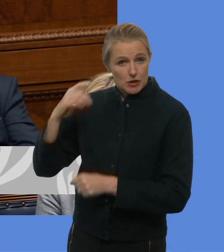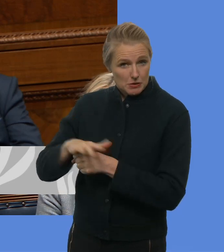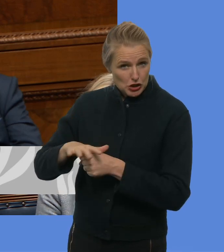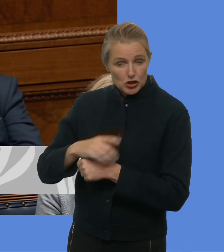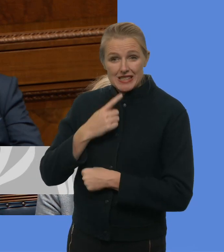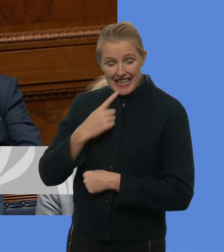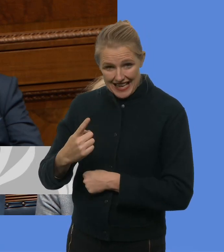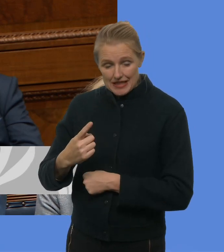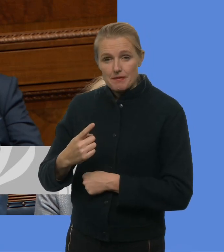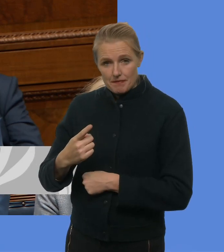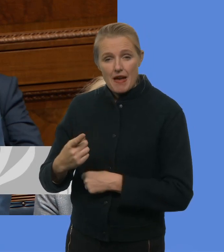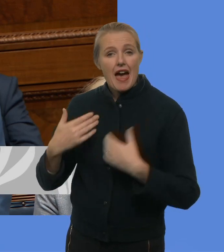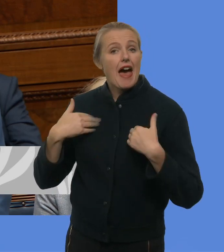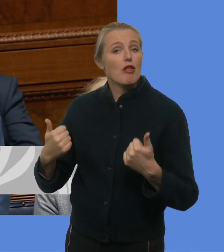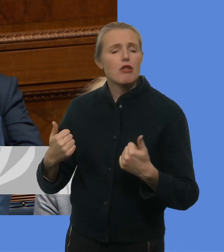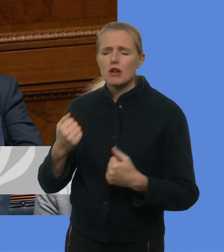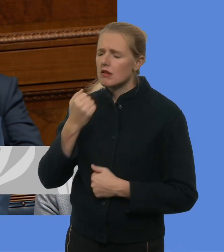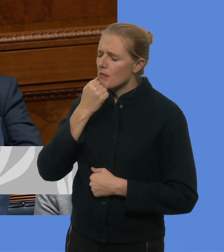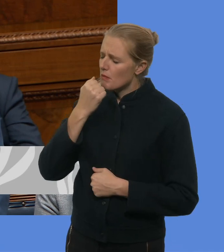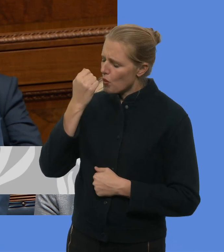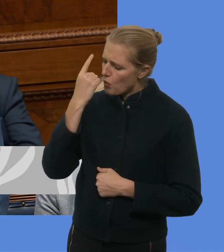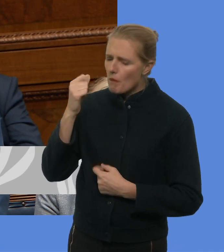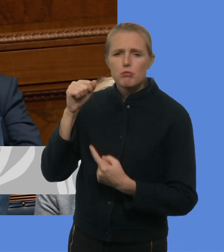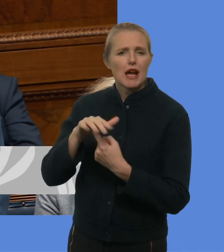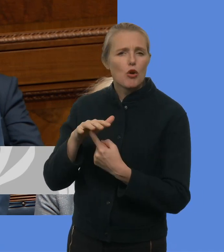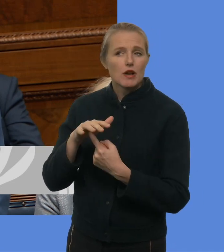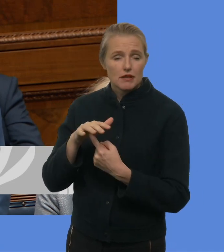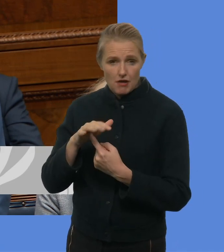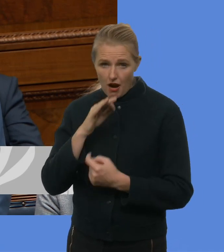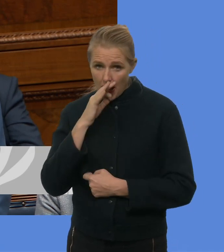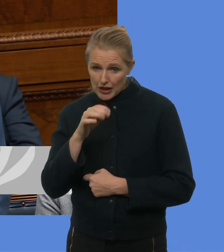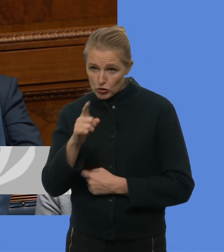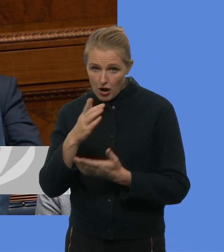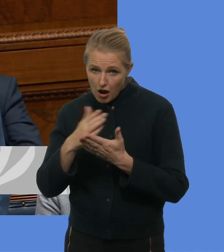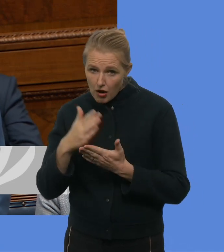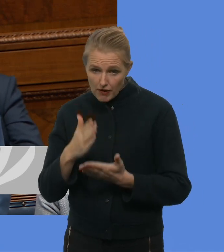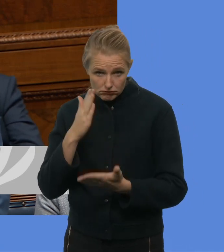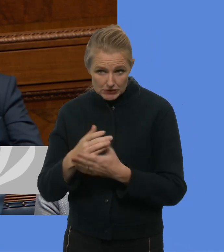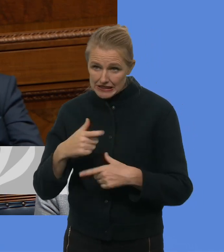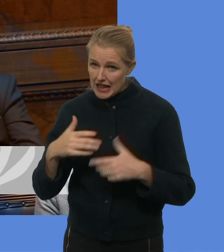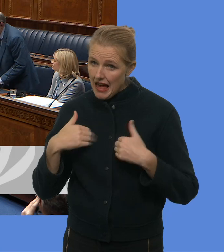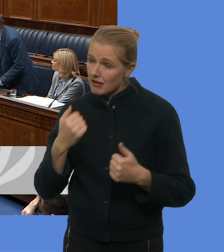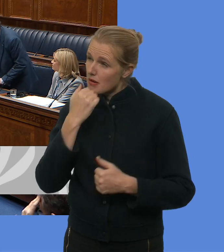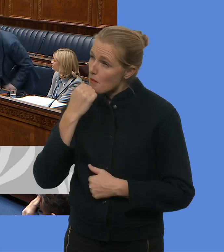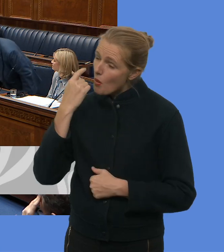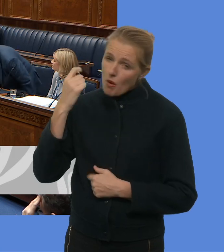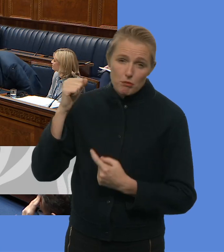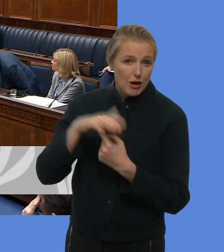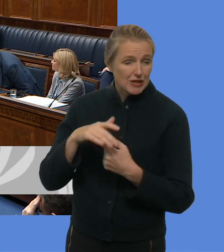health was their #1 priority. Can you confirm if that is still the position?